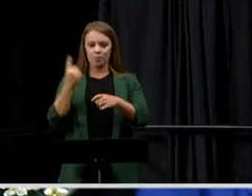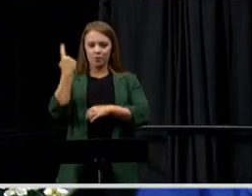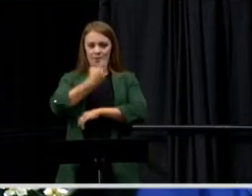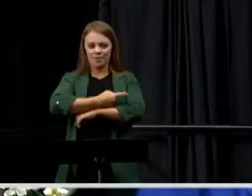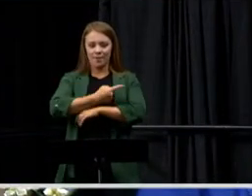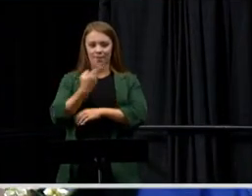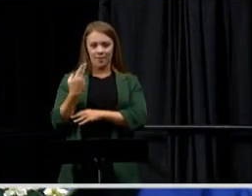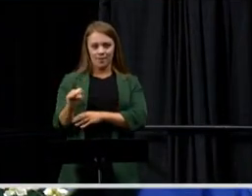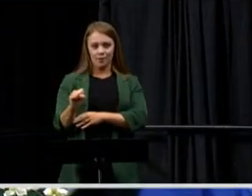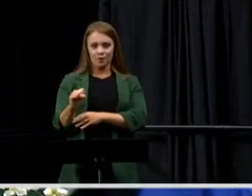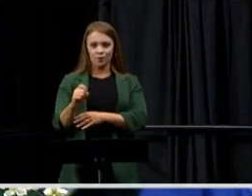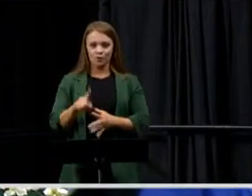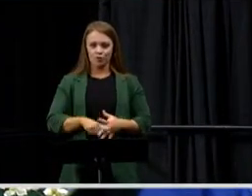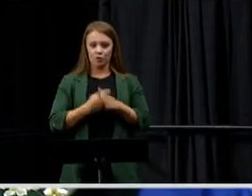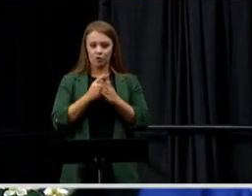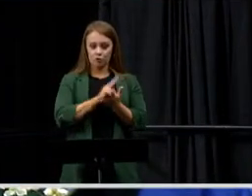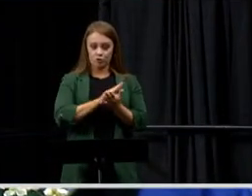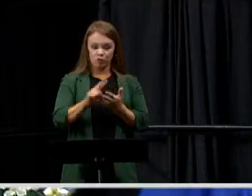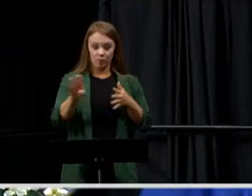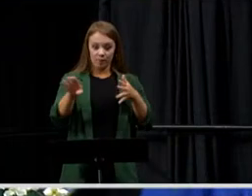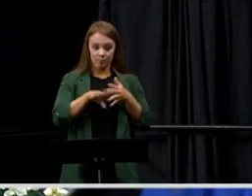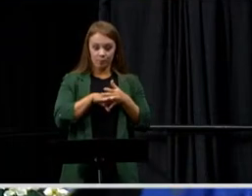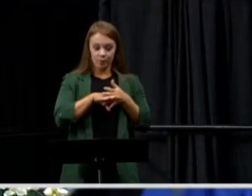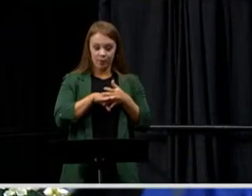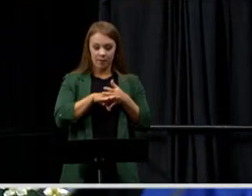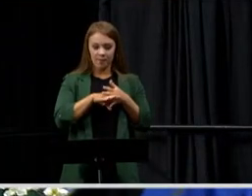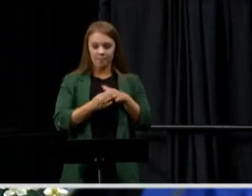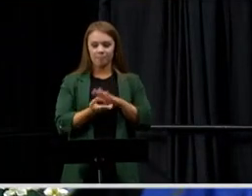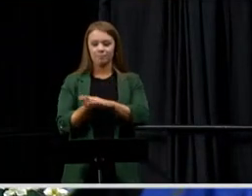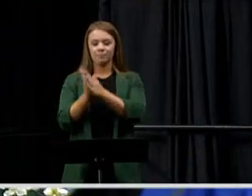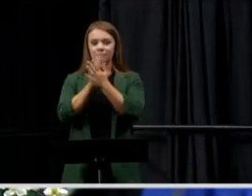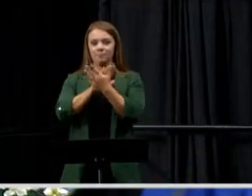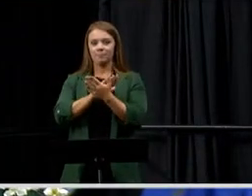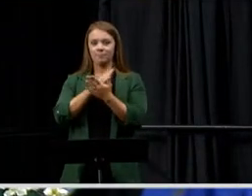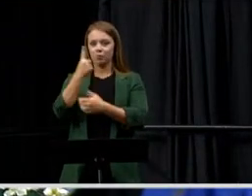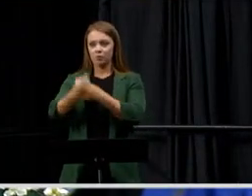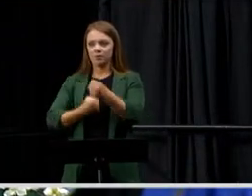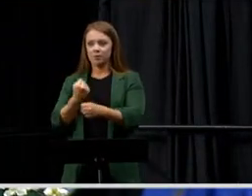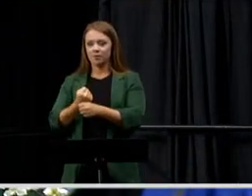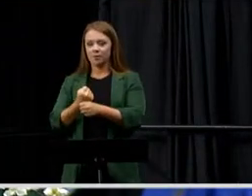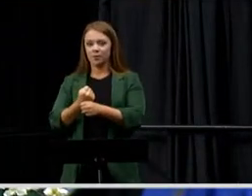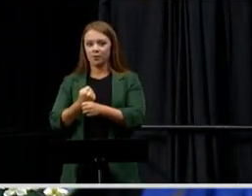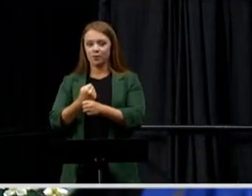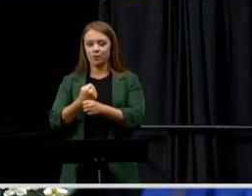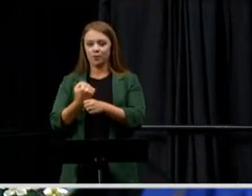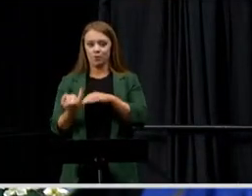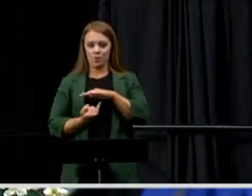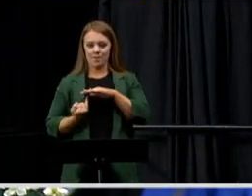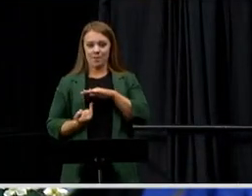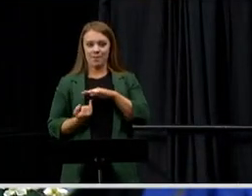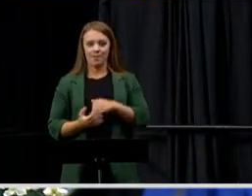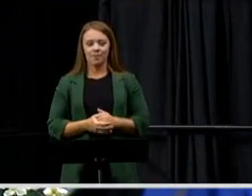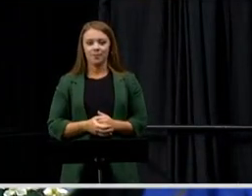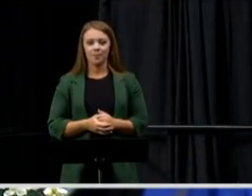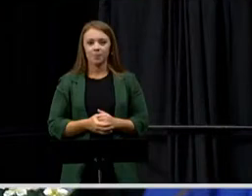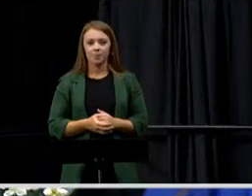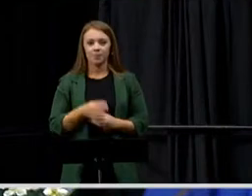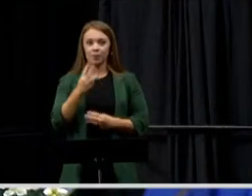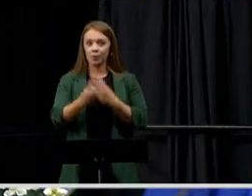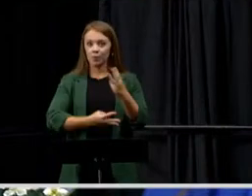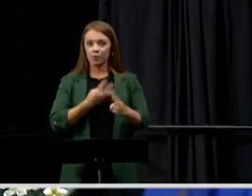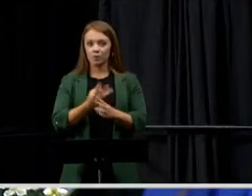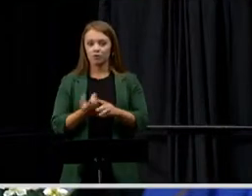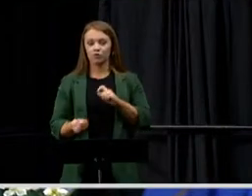as a two-week break quickly turned into a year-long quarantine. The entire world changed as